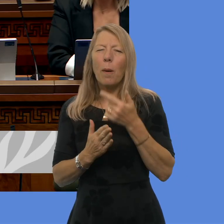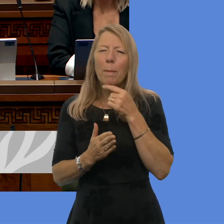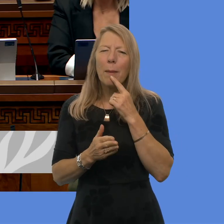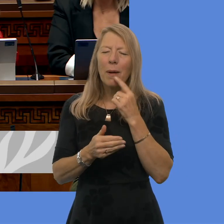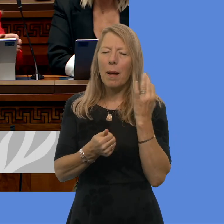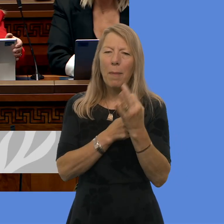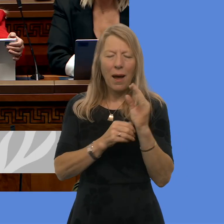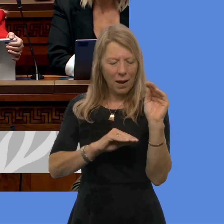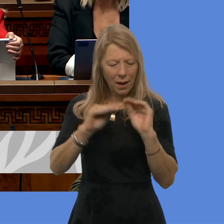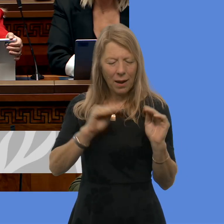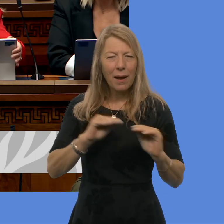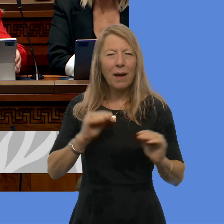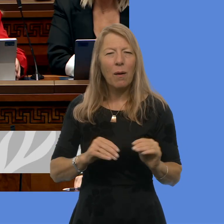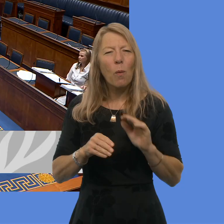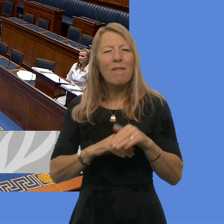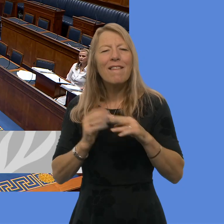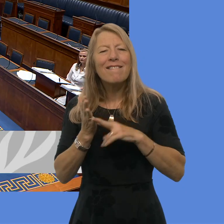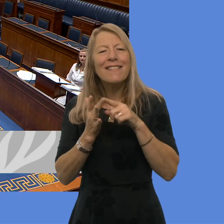in relation to Victims Payment Scheme.